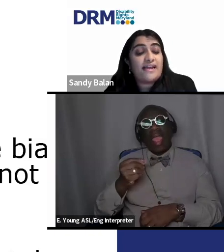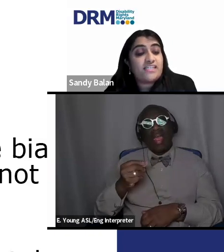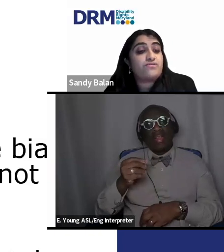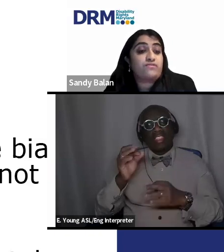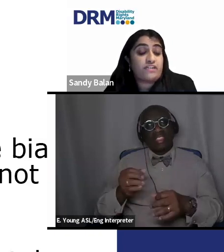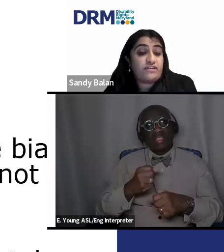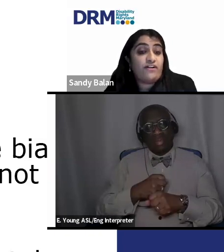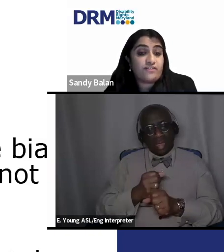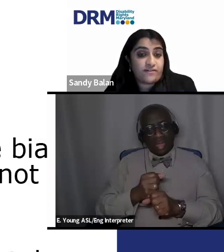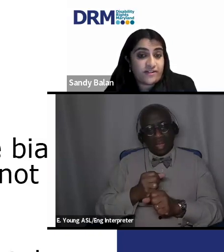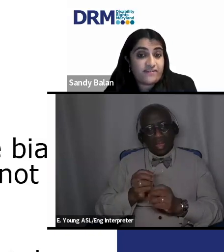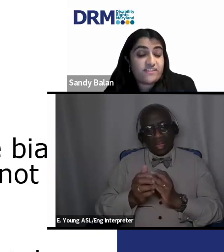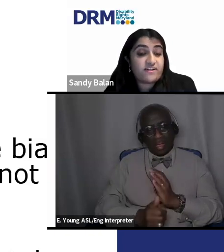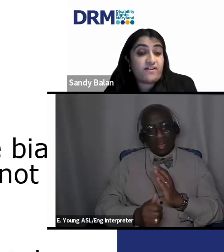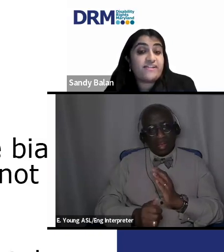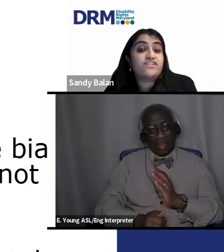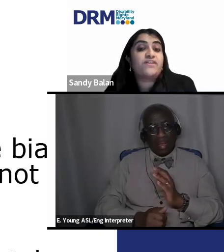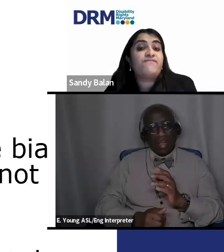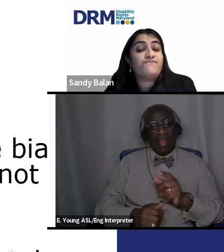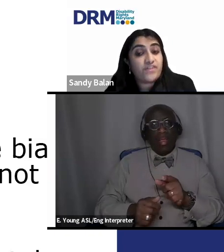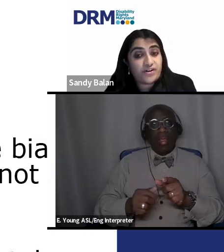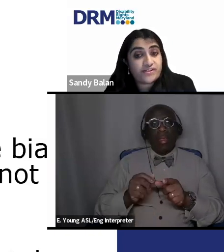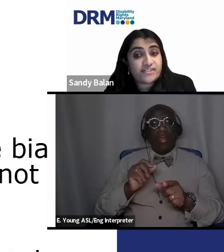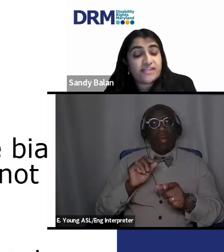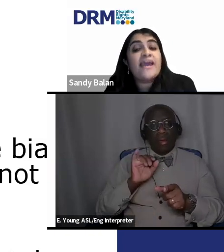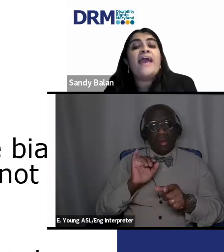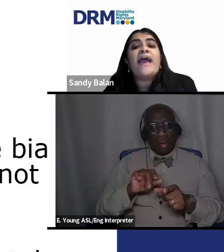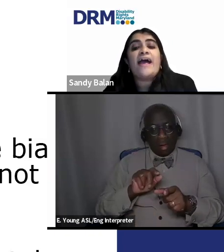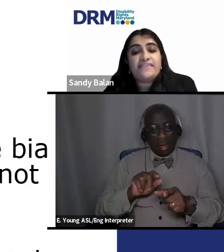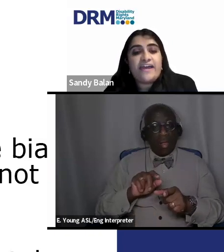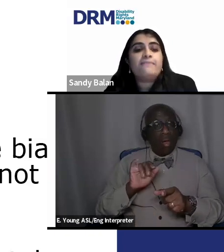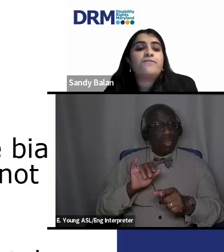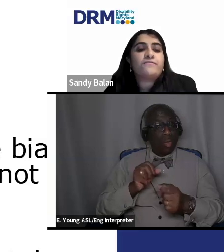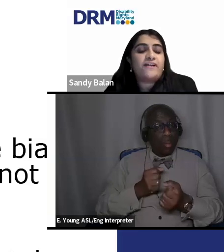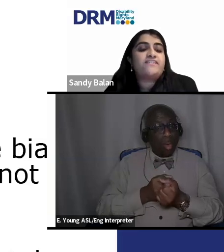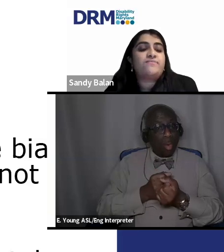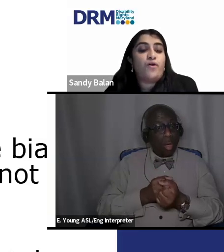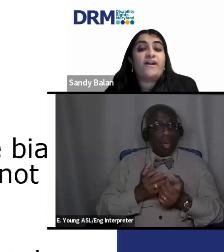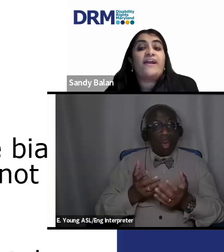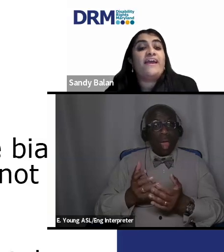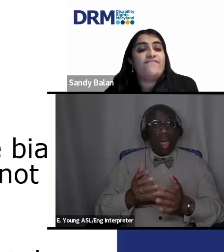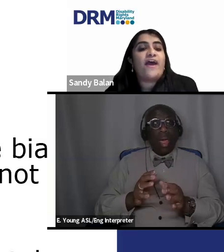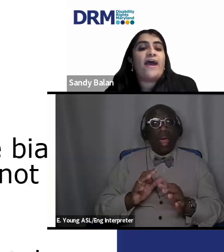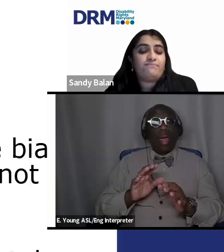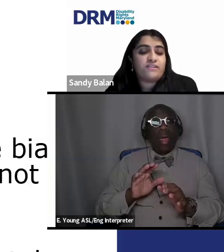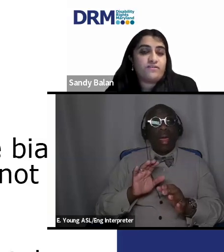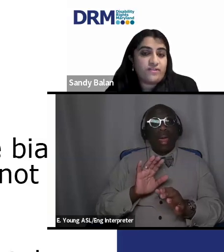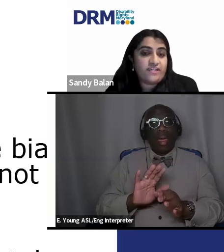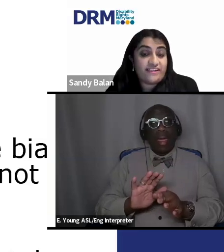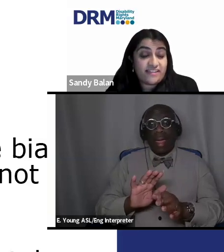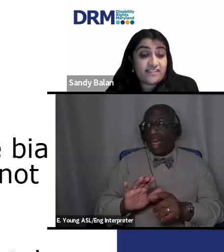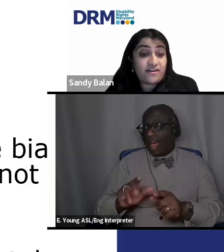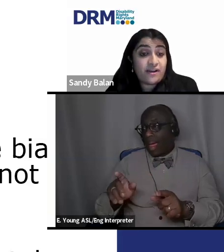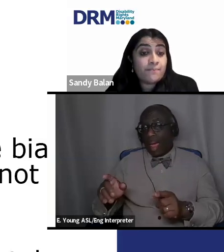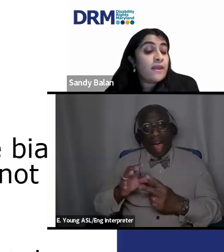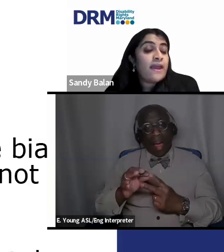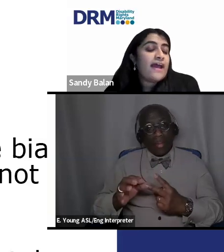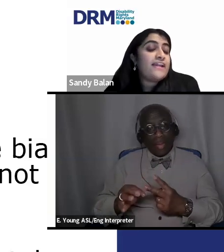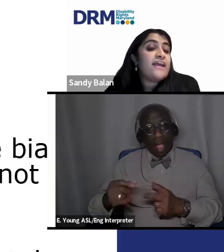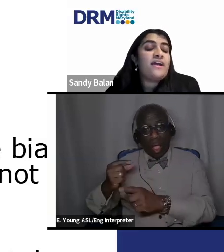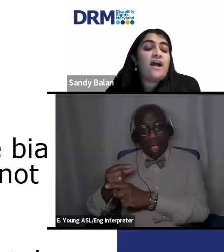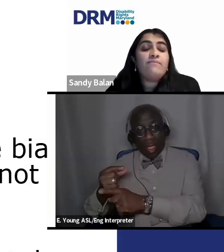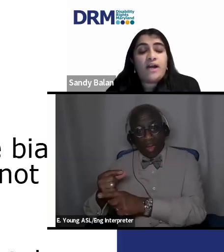start with the less restrictive alternatives to guardianship first, and then progress to more if absolutely